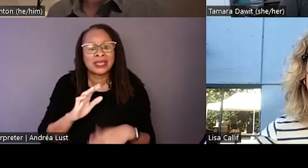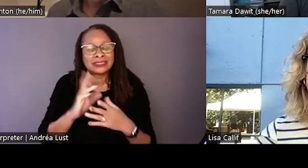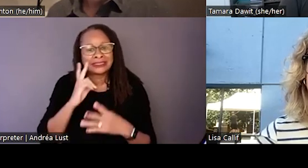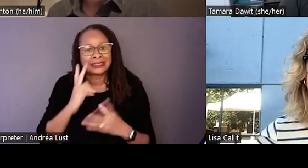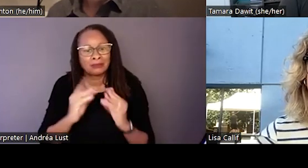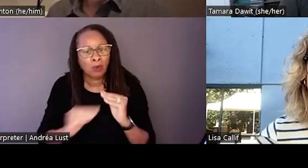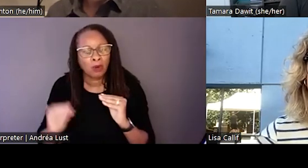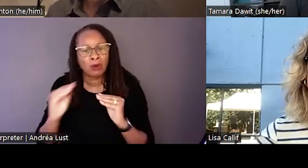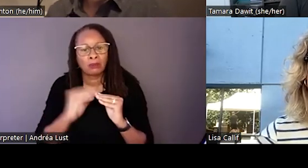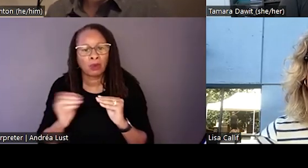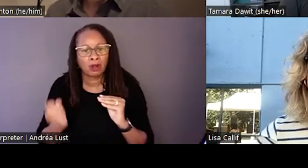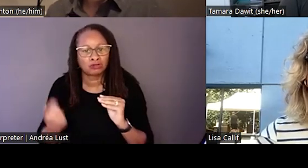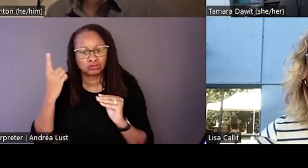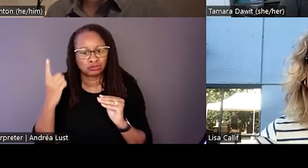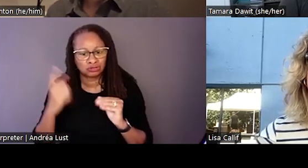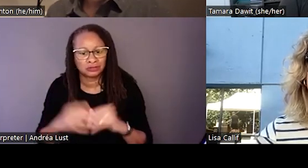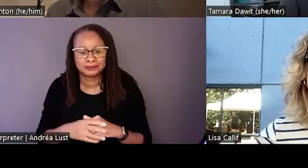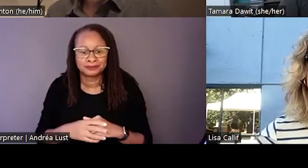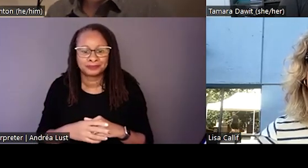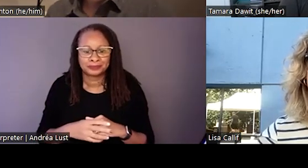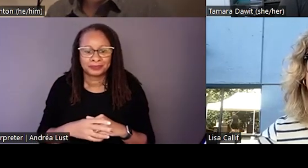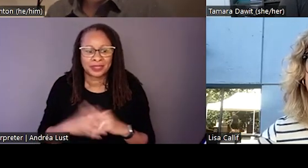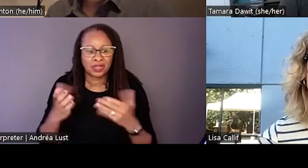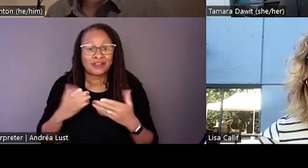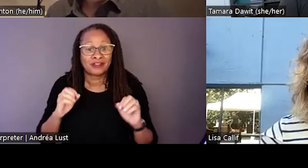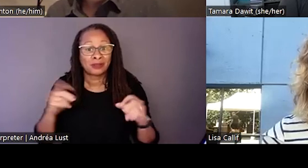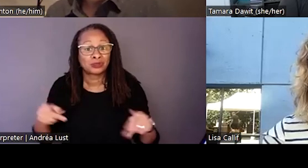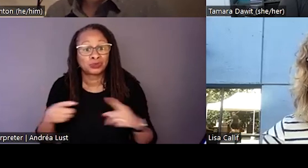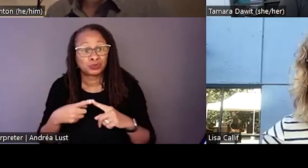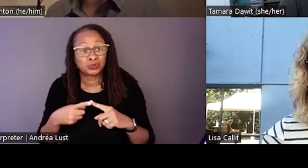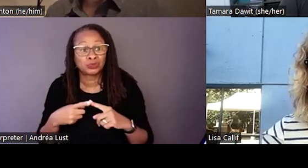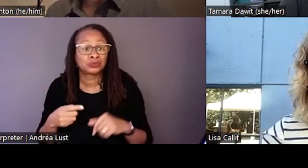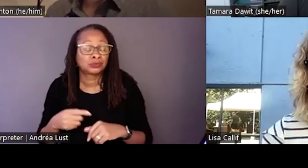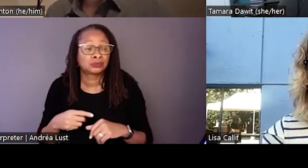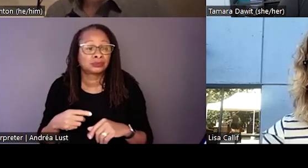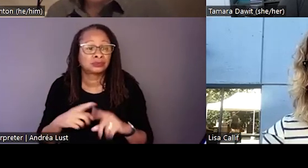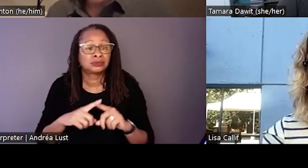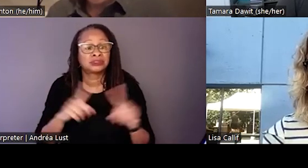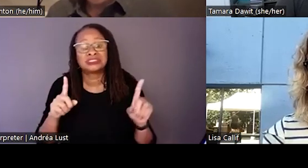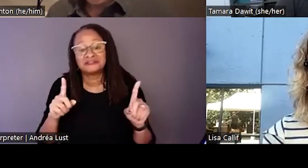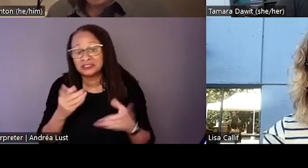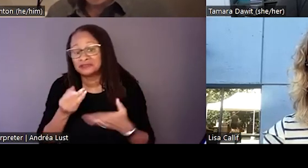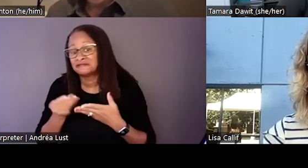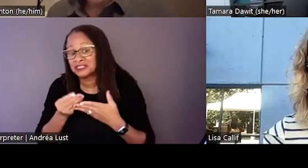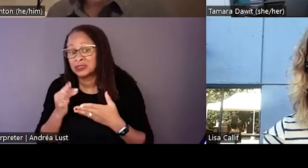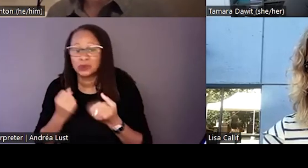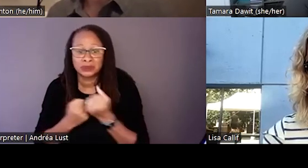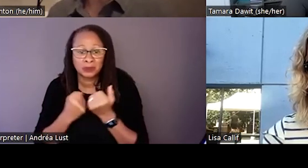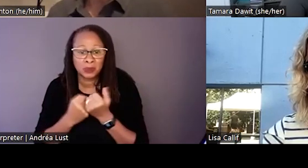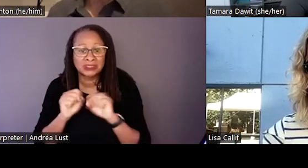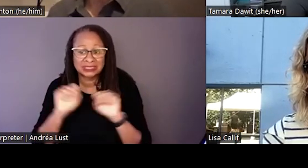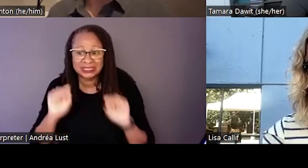more understood or giving chances to through different funding or supporting